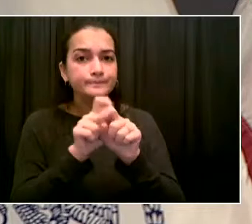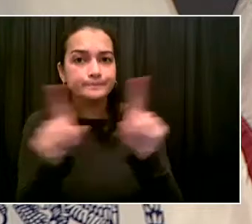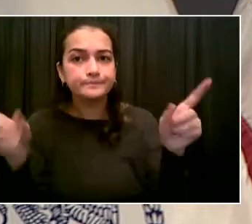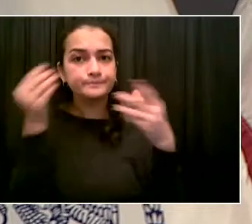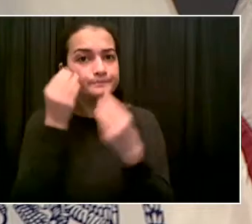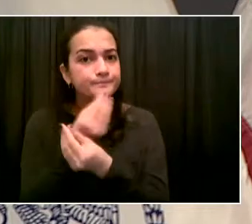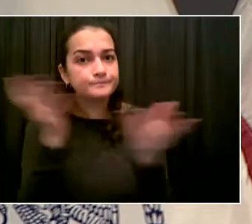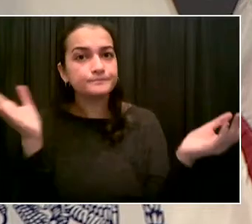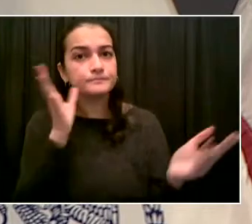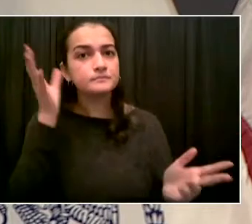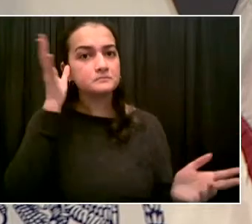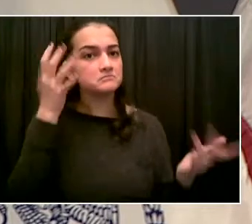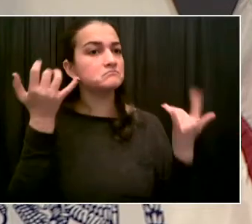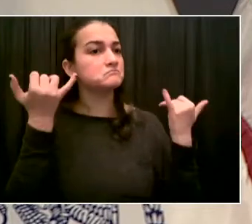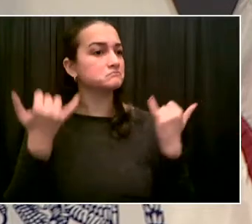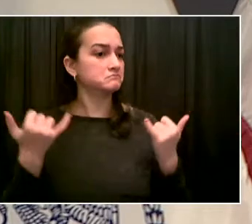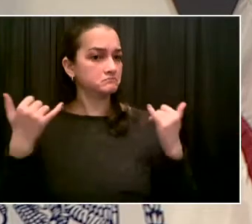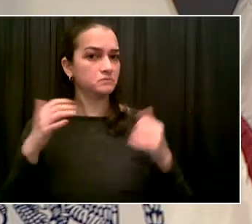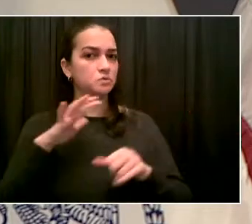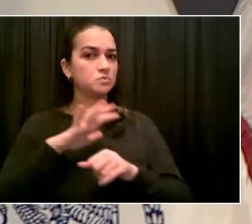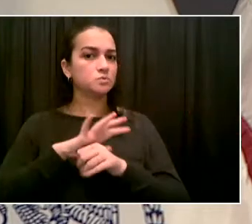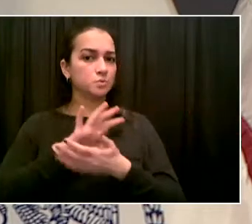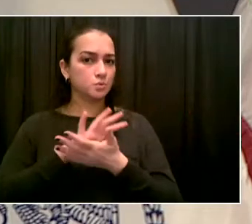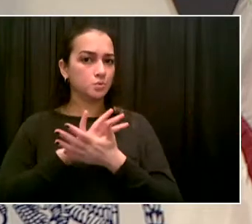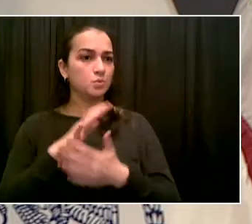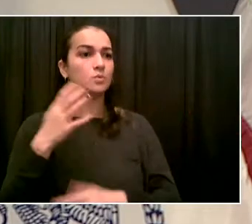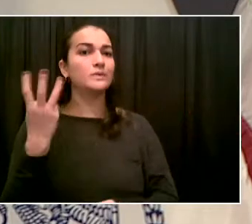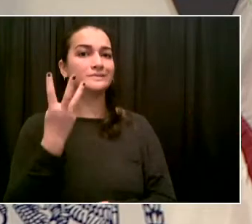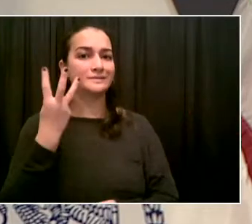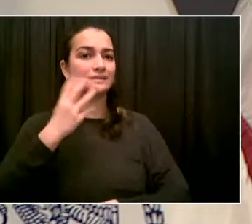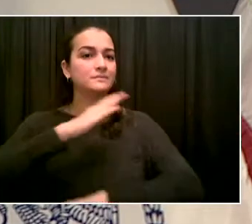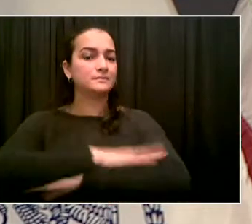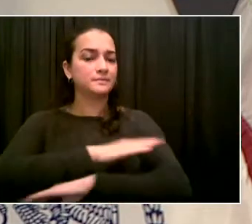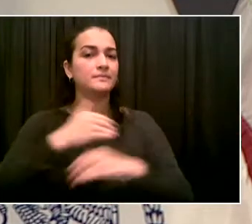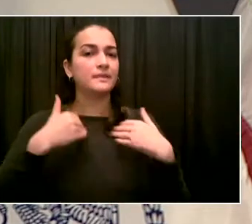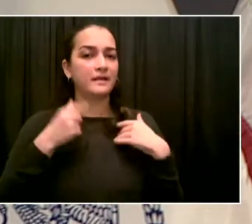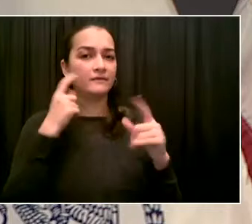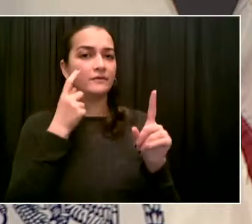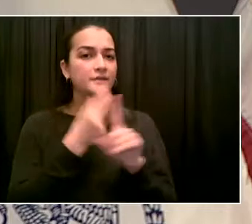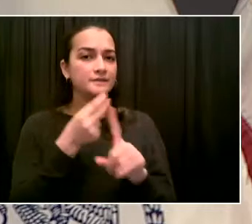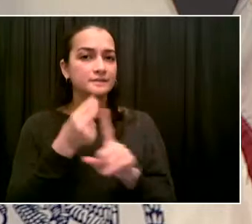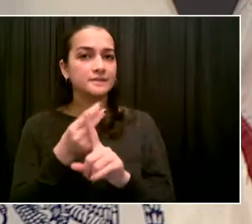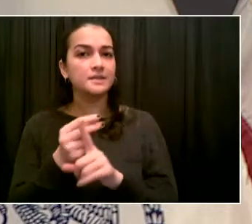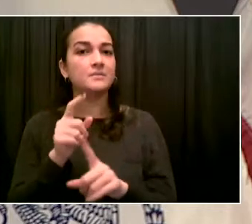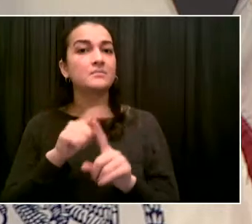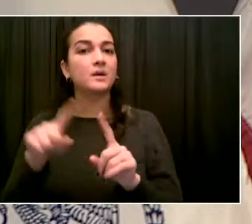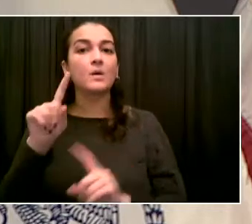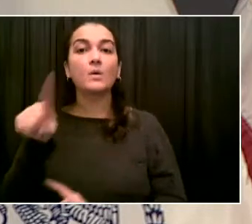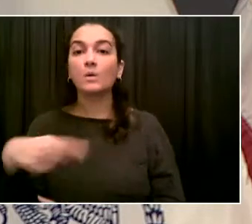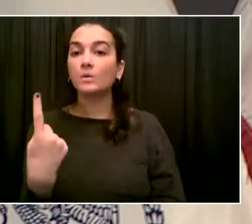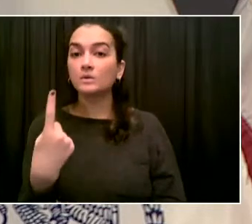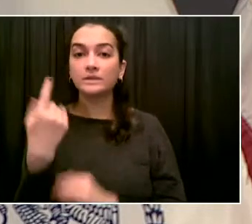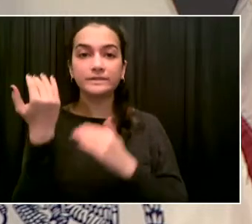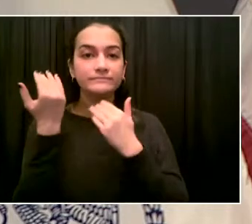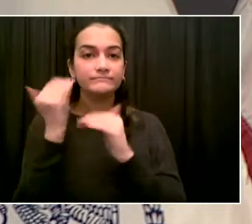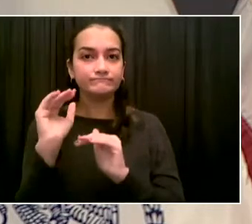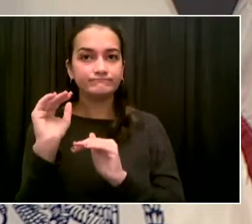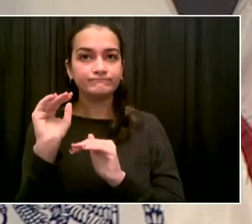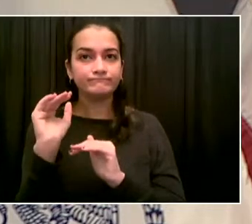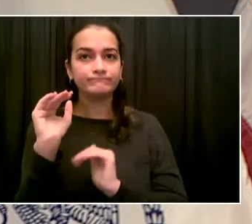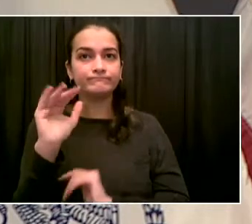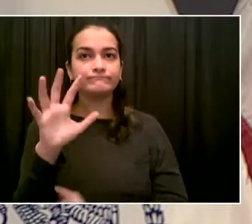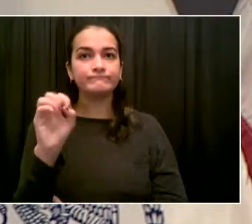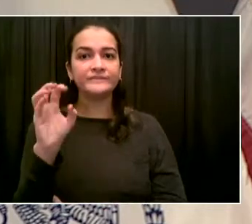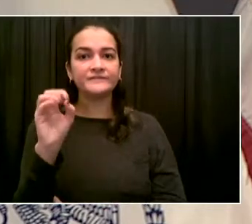but we were just told that most likely we will only be sent 50 doses of the vaccine. I am trying to get more, but I was told that